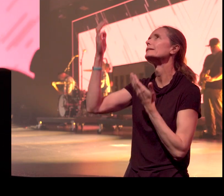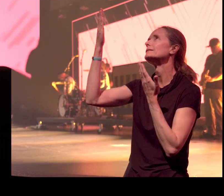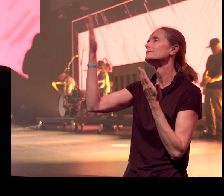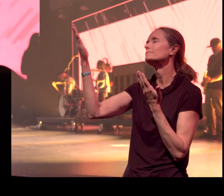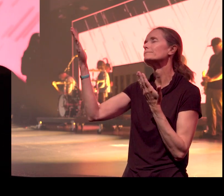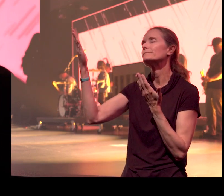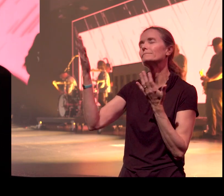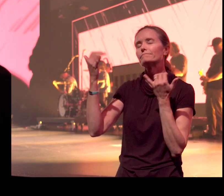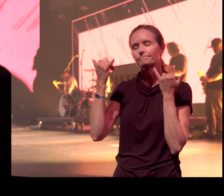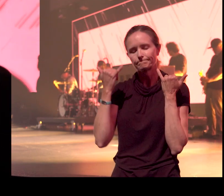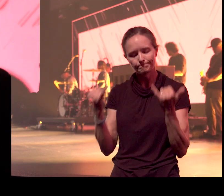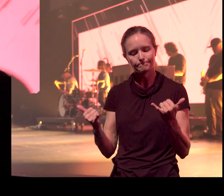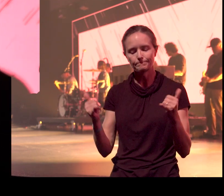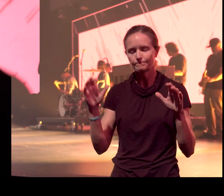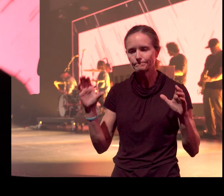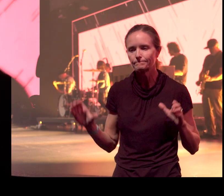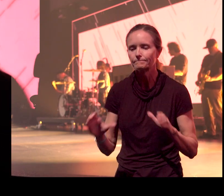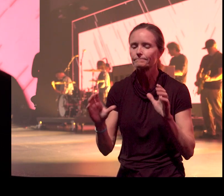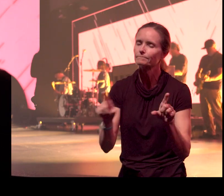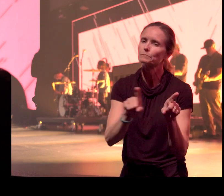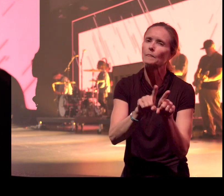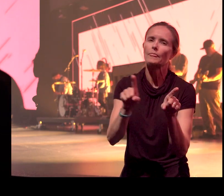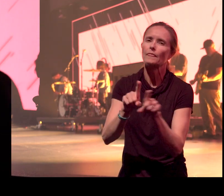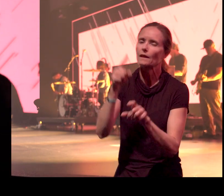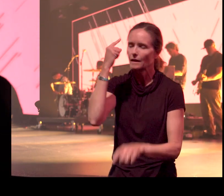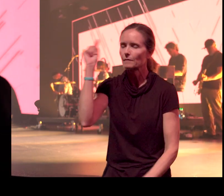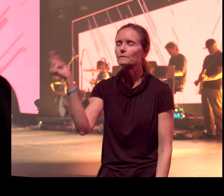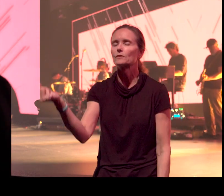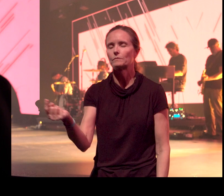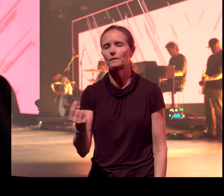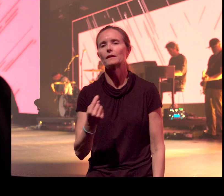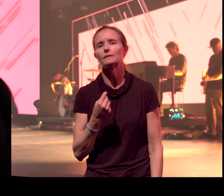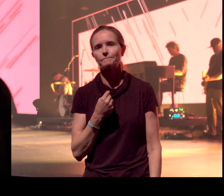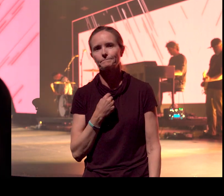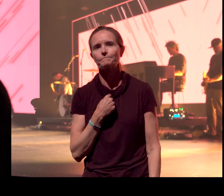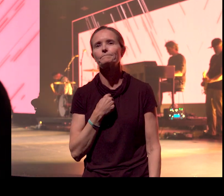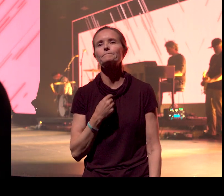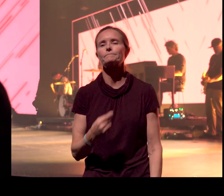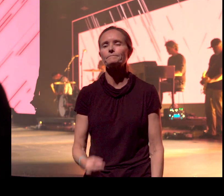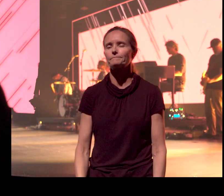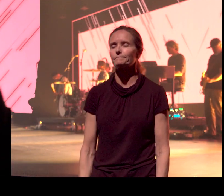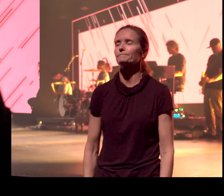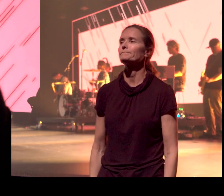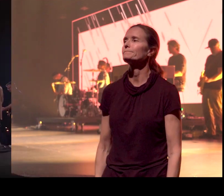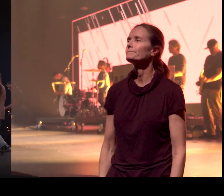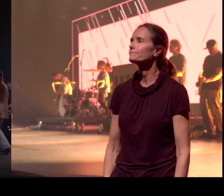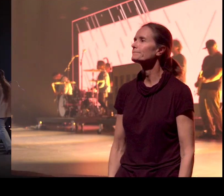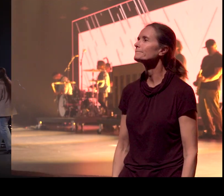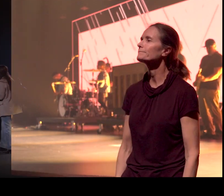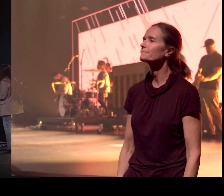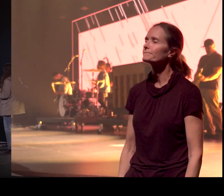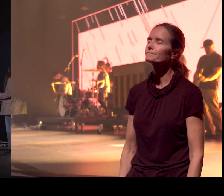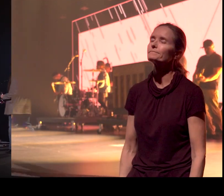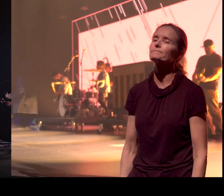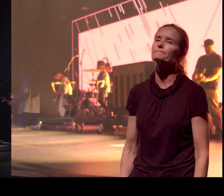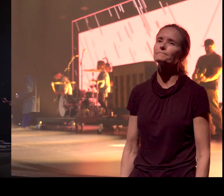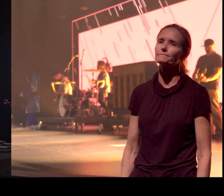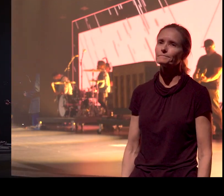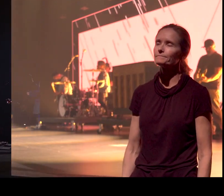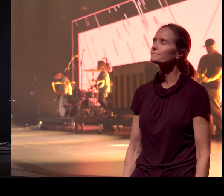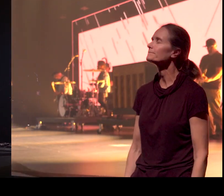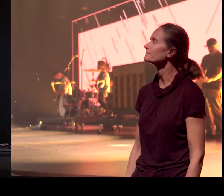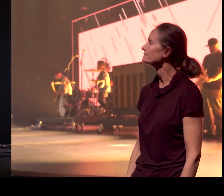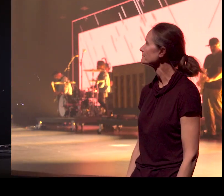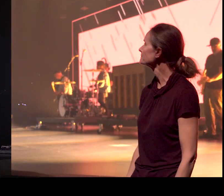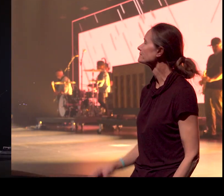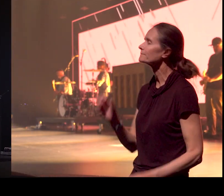I need you now to do the same thing for me. Yeah. I and he's good to